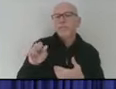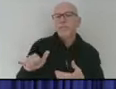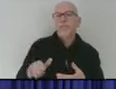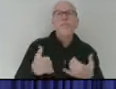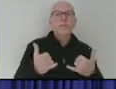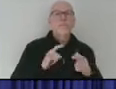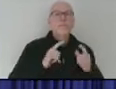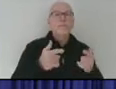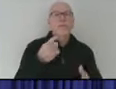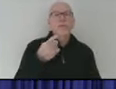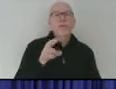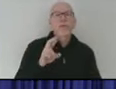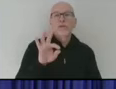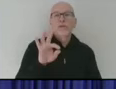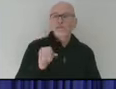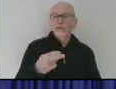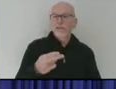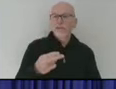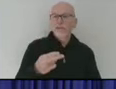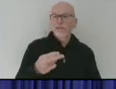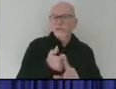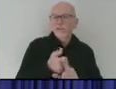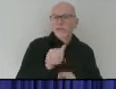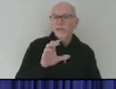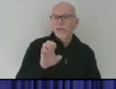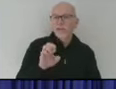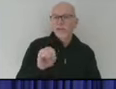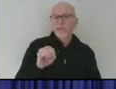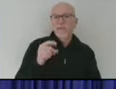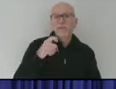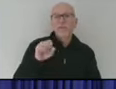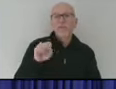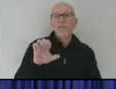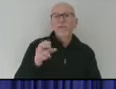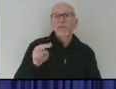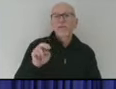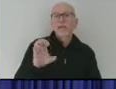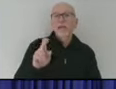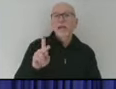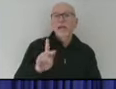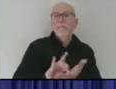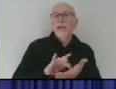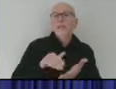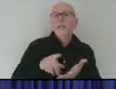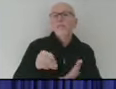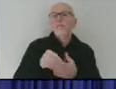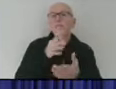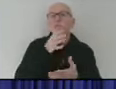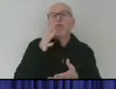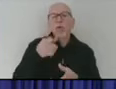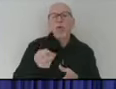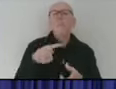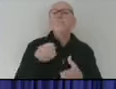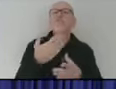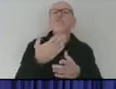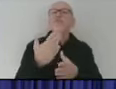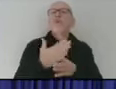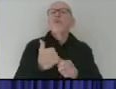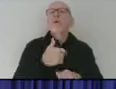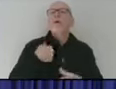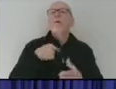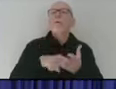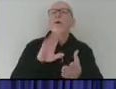Dr. Fish, who is CEO of Schneck Medical Center in a more rural area, just to share with us what they've been